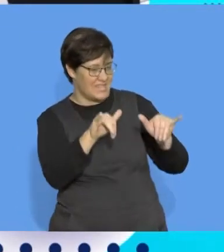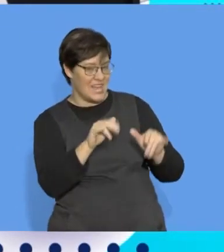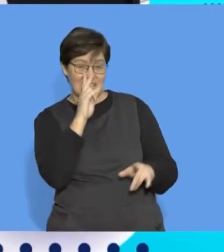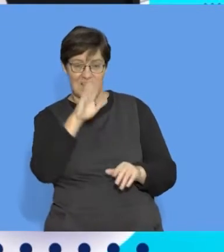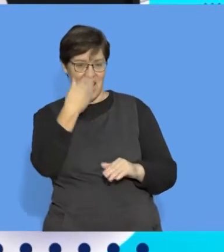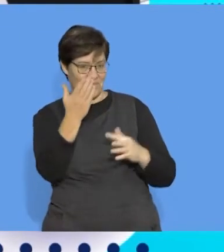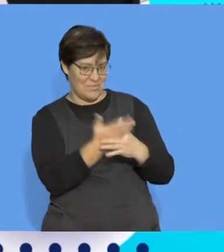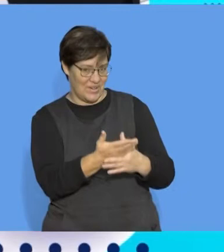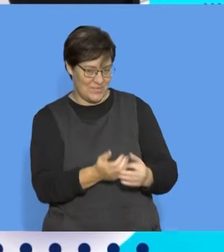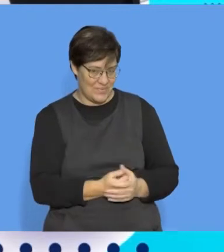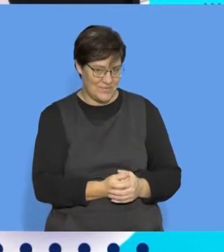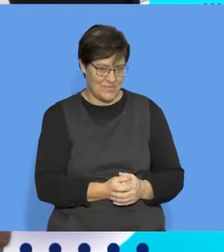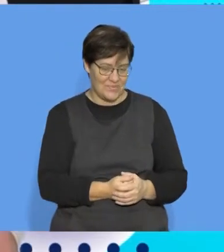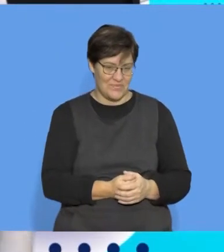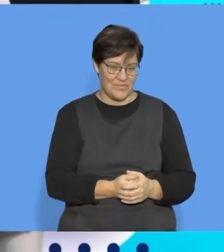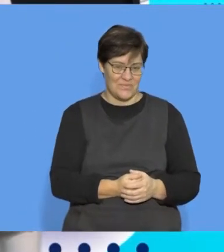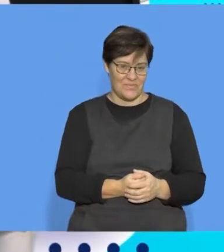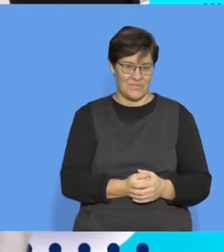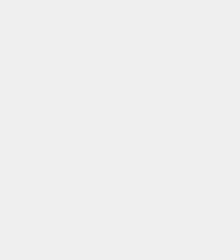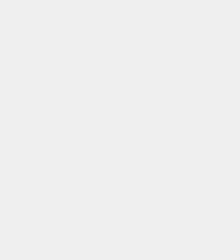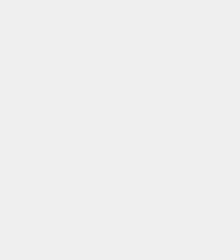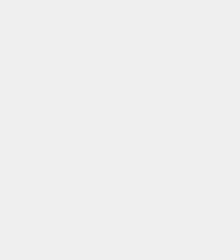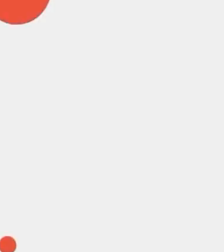more? Stay with us. See you just now.